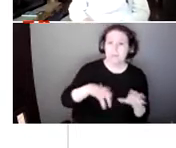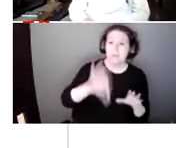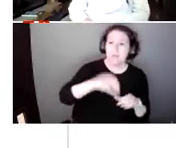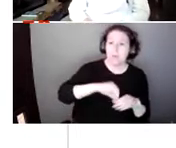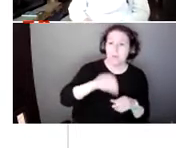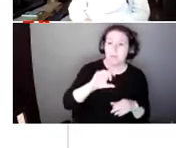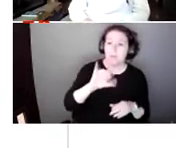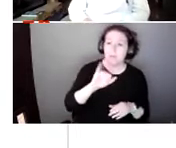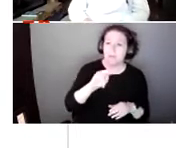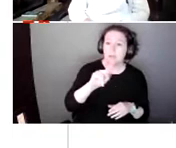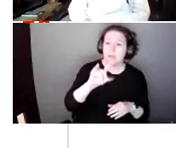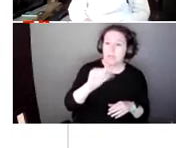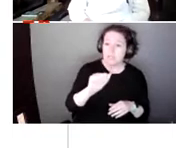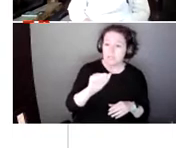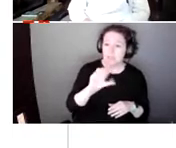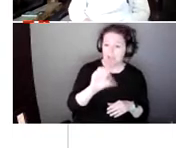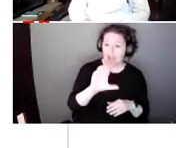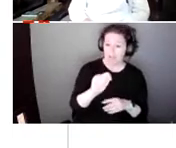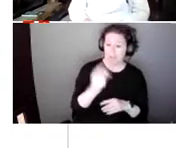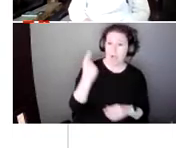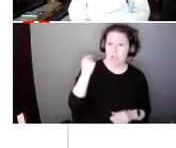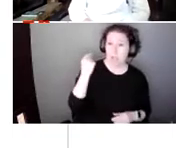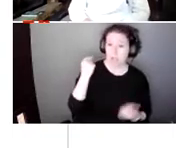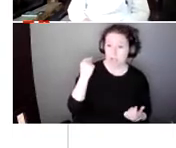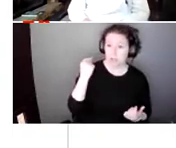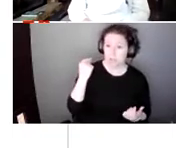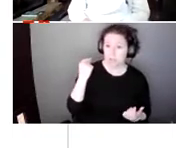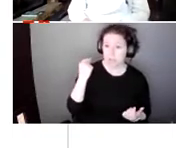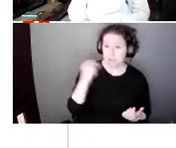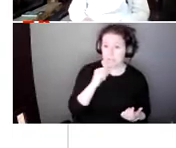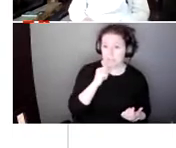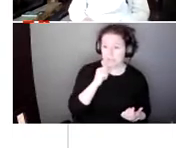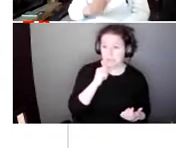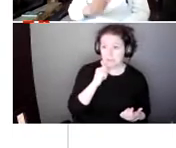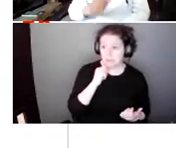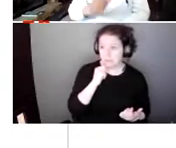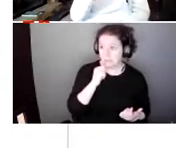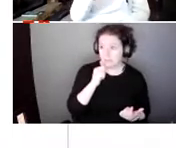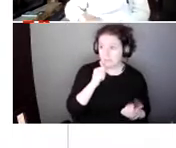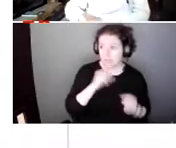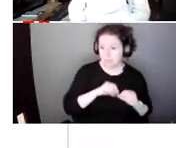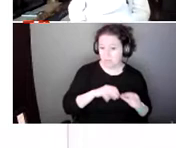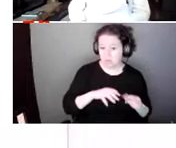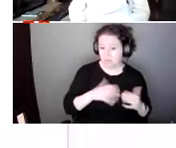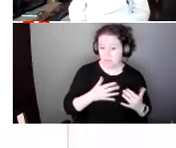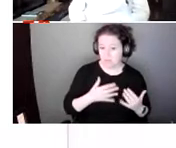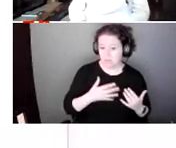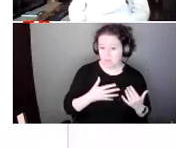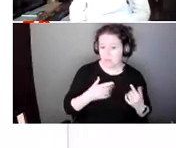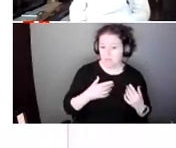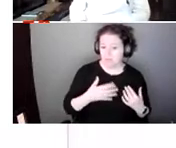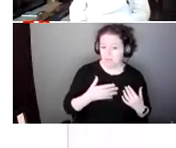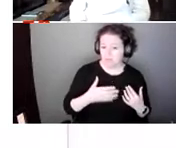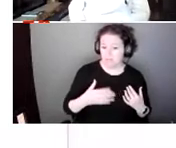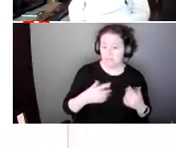October last year. Didn't do a lot for several months, but during April and